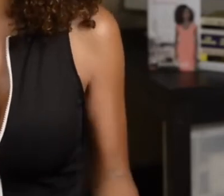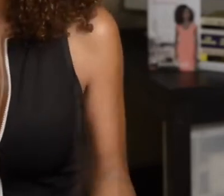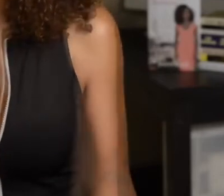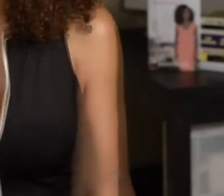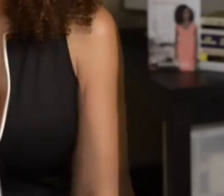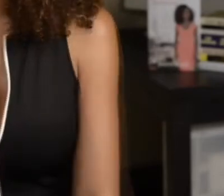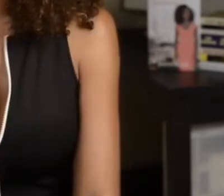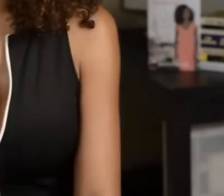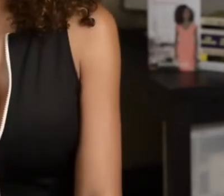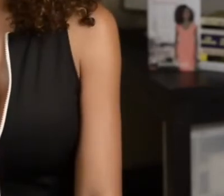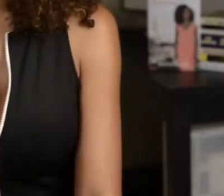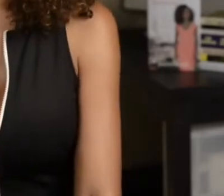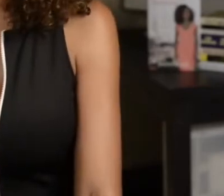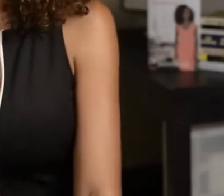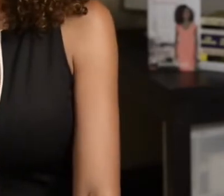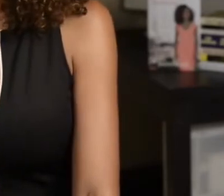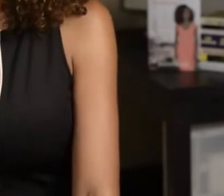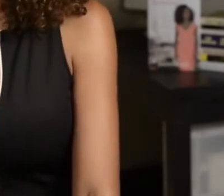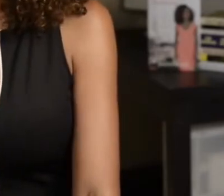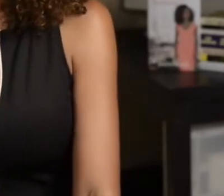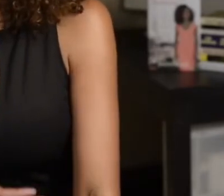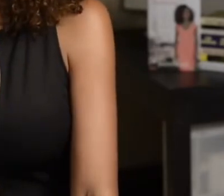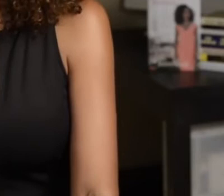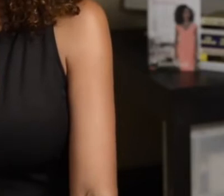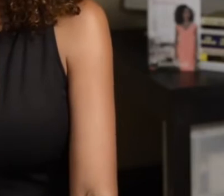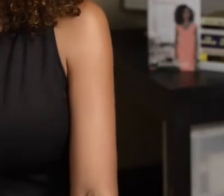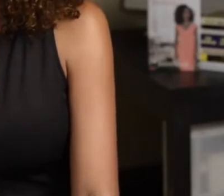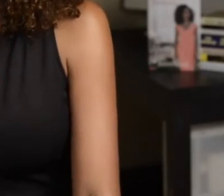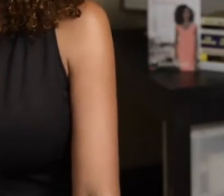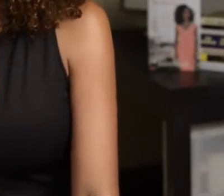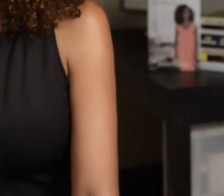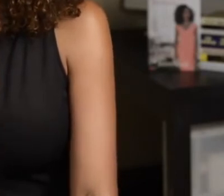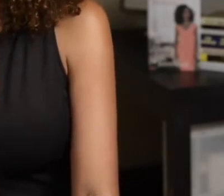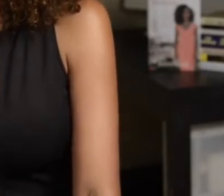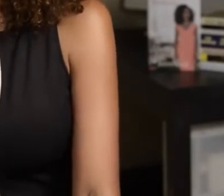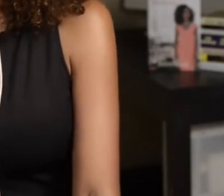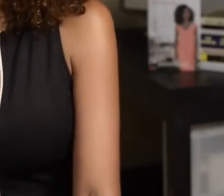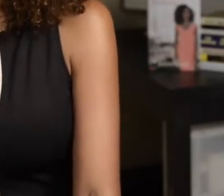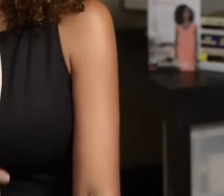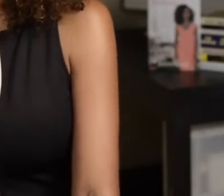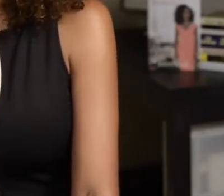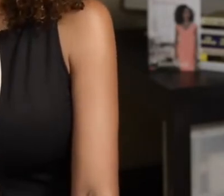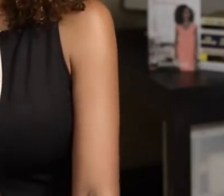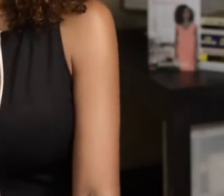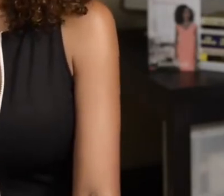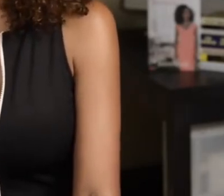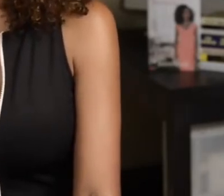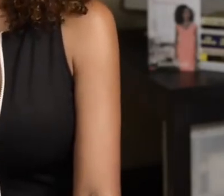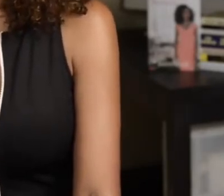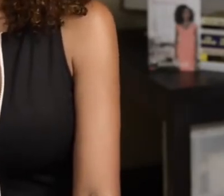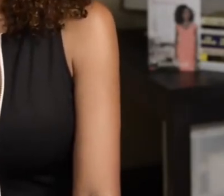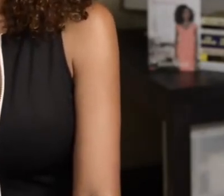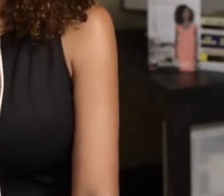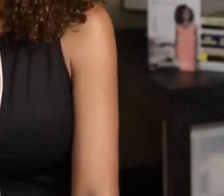just being. But once I disclose that I am trans, things change. And then I become an oddity, I become an object, something